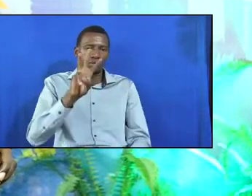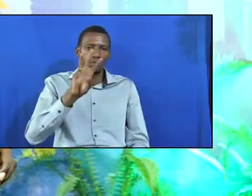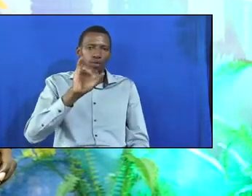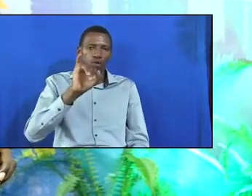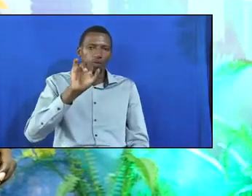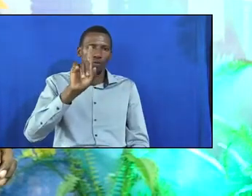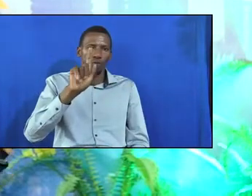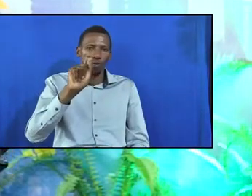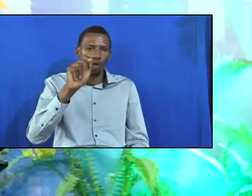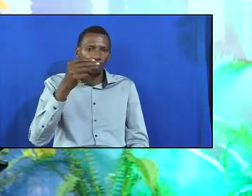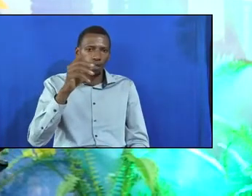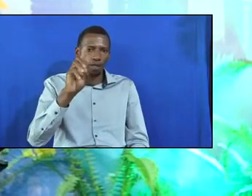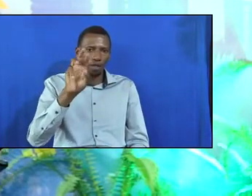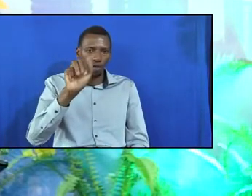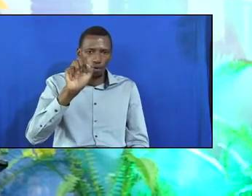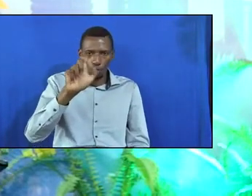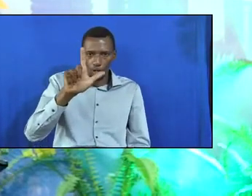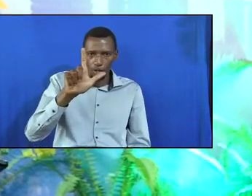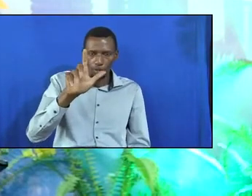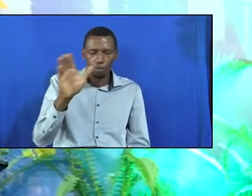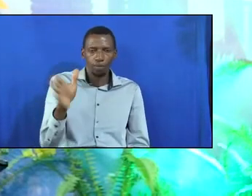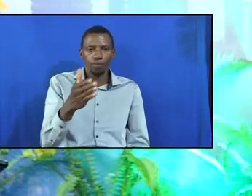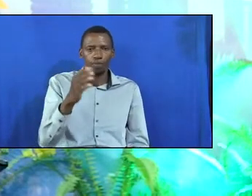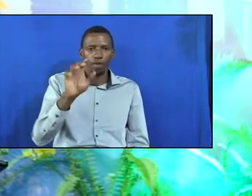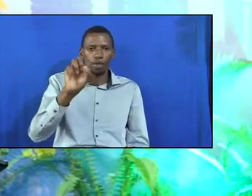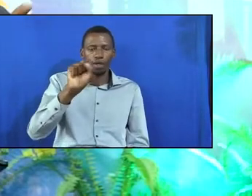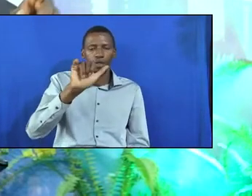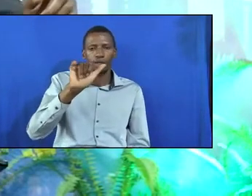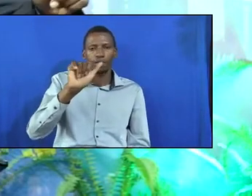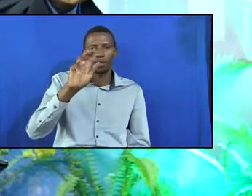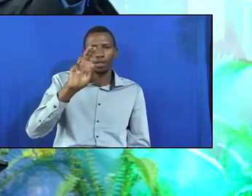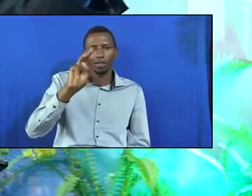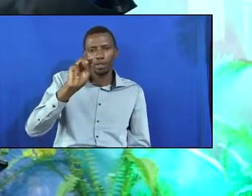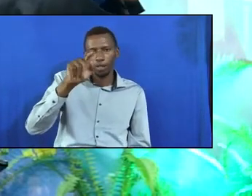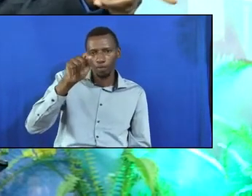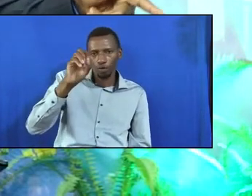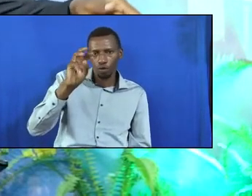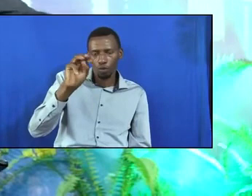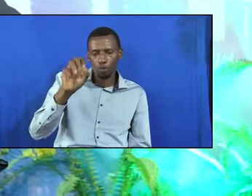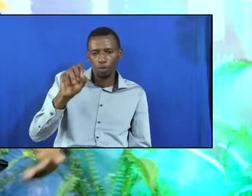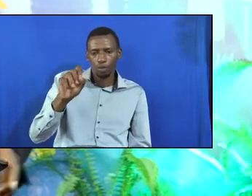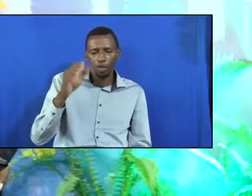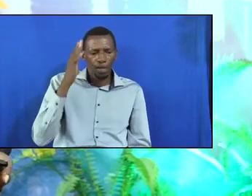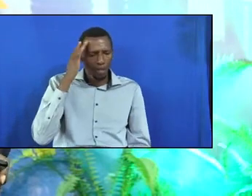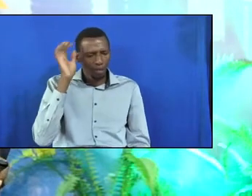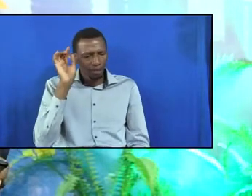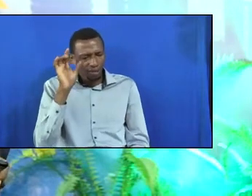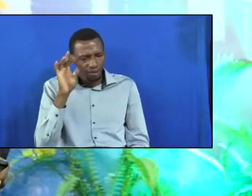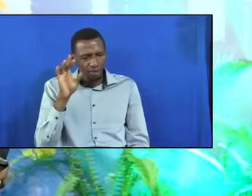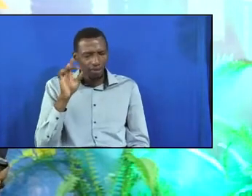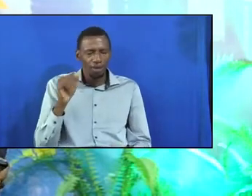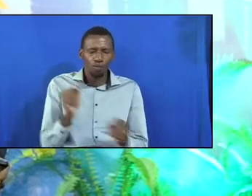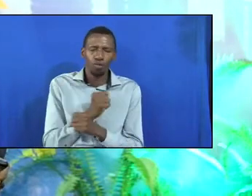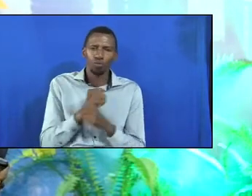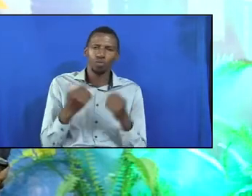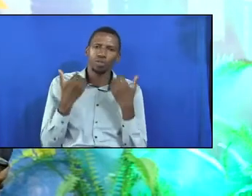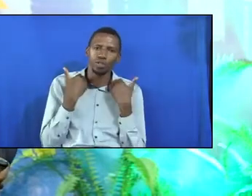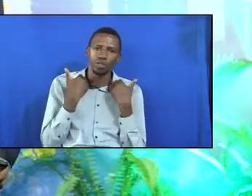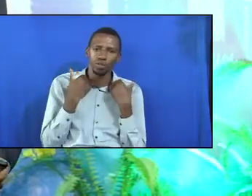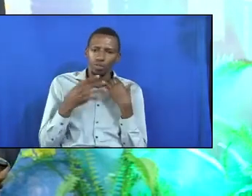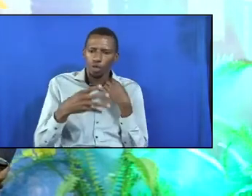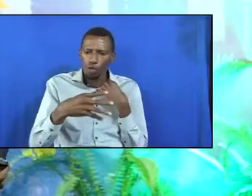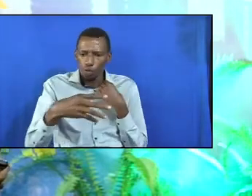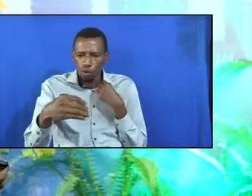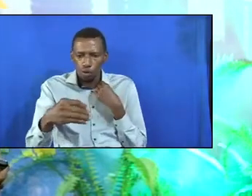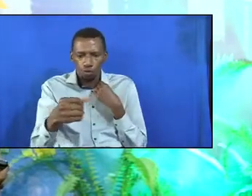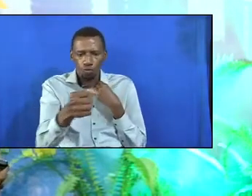work. So she actually came out of bed, went to the fridge where there was some wine there.